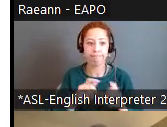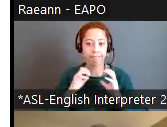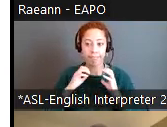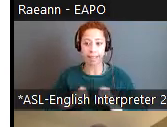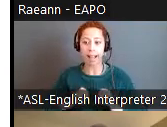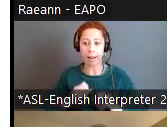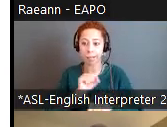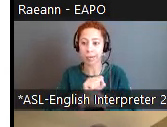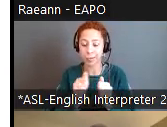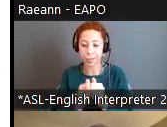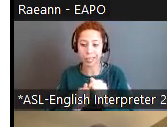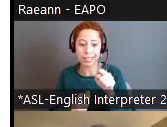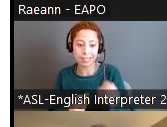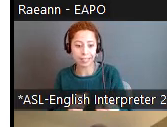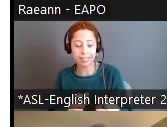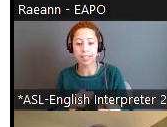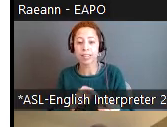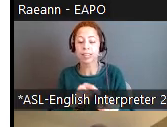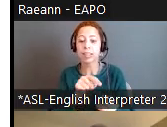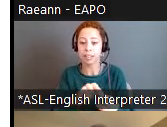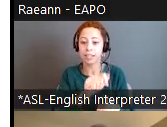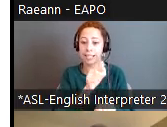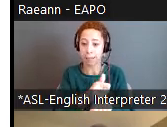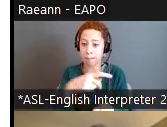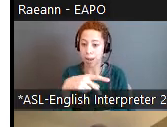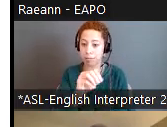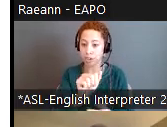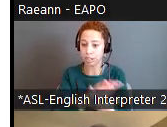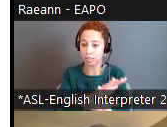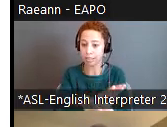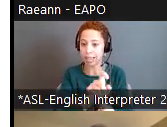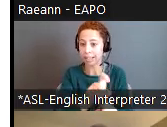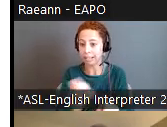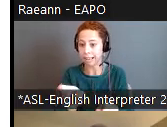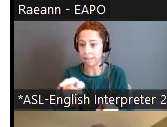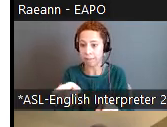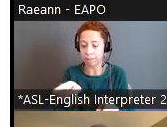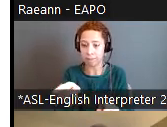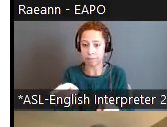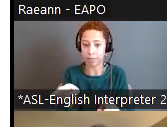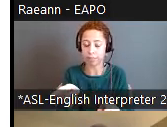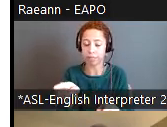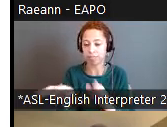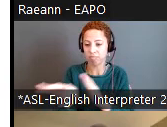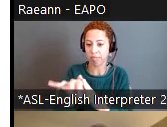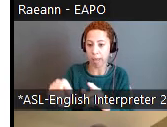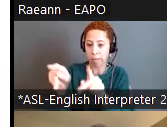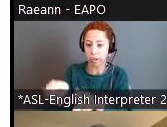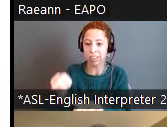attorney of one of their clients has found someone to deem them incapable, but the family members don't agree with